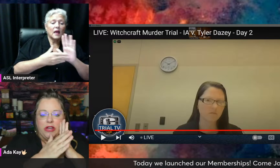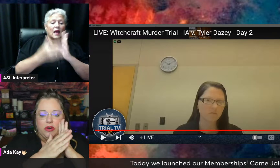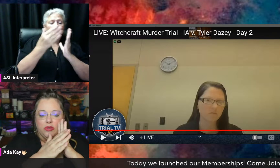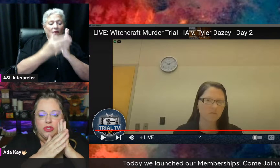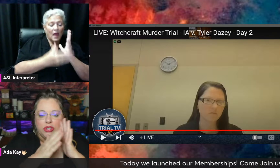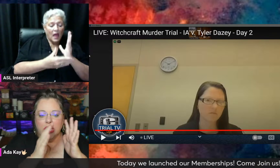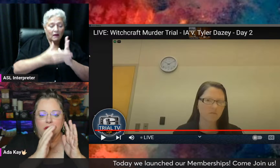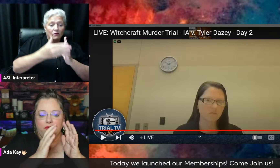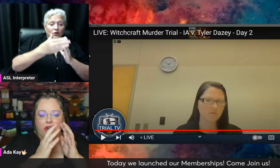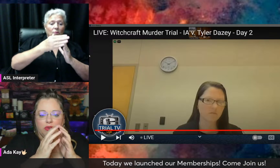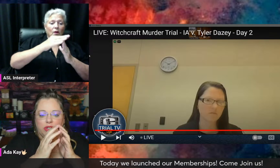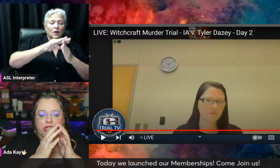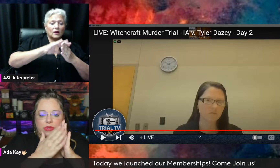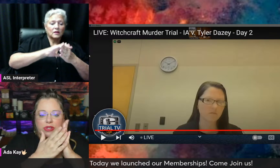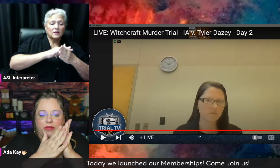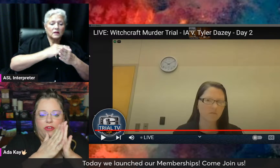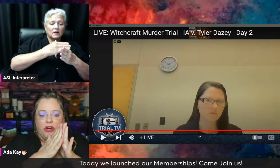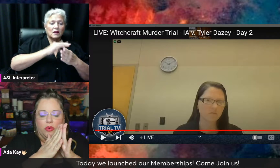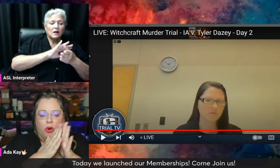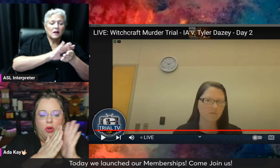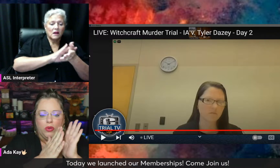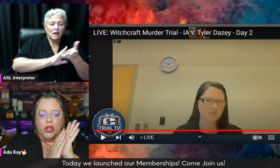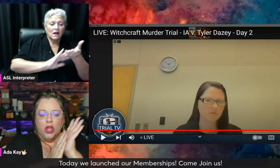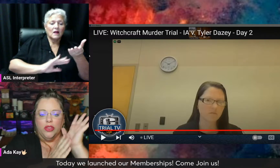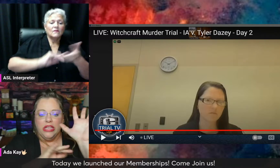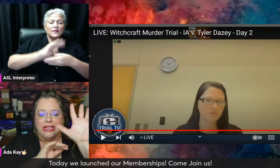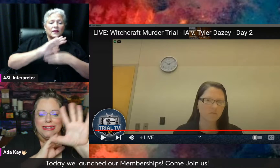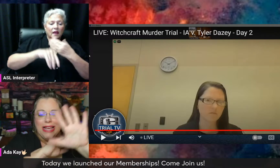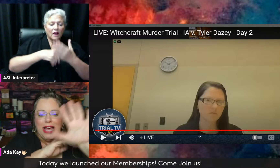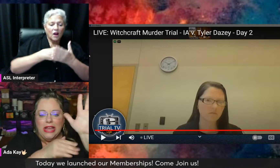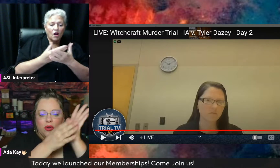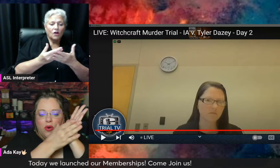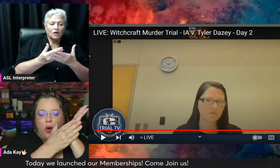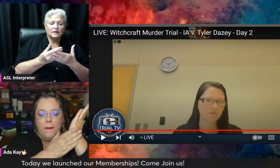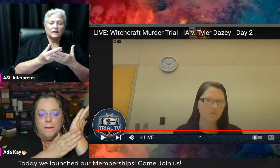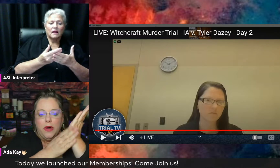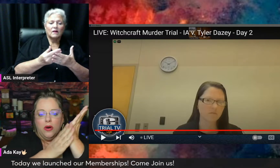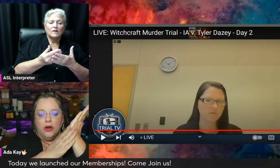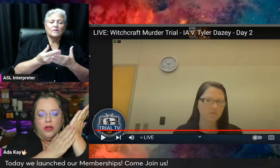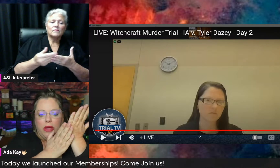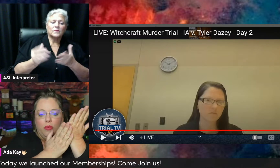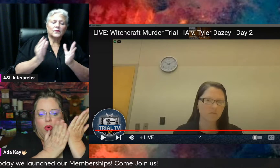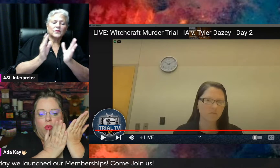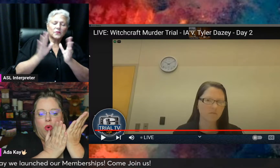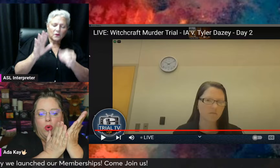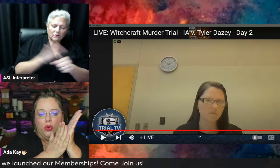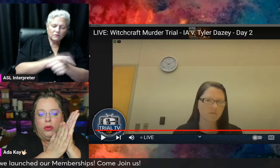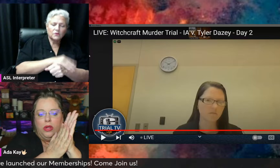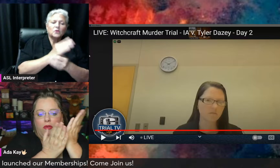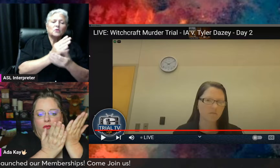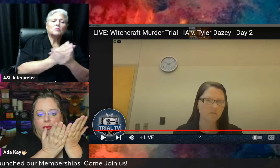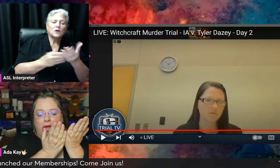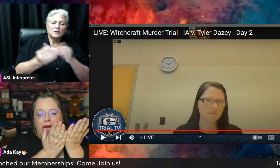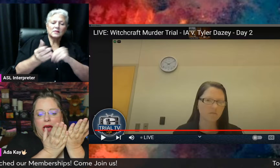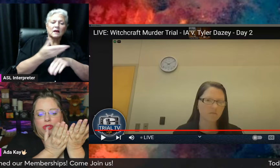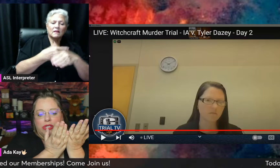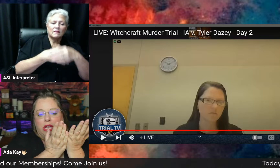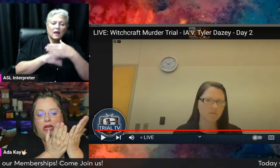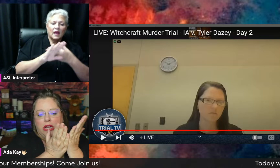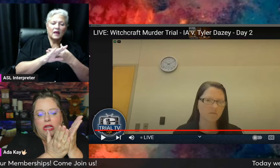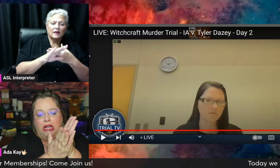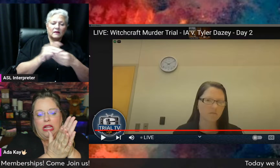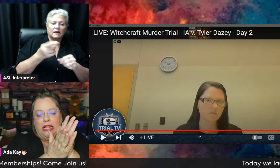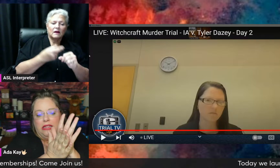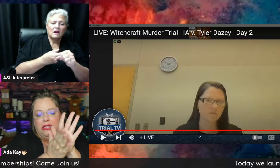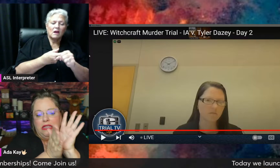all fingers, fingertips, finger rolls, the entire part. They will roll from the